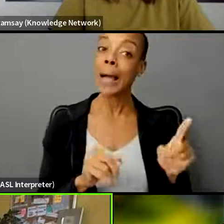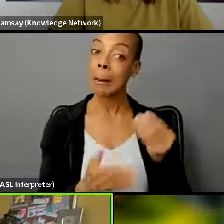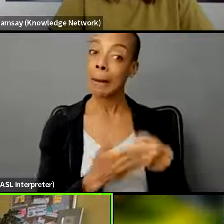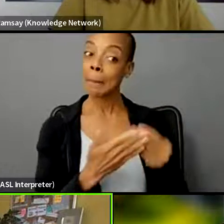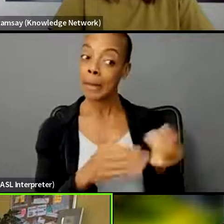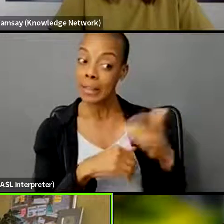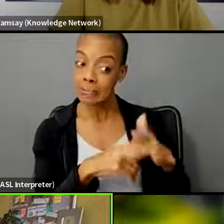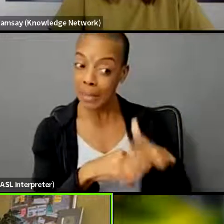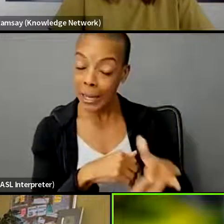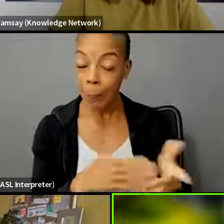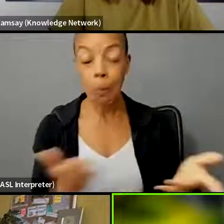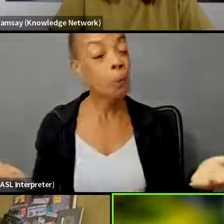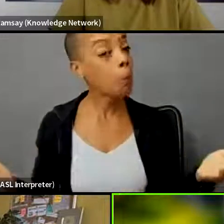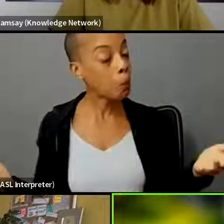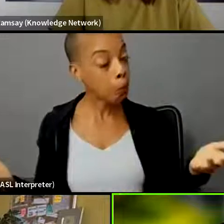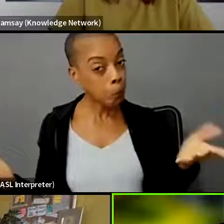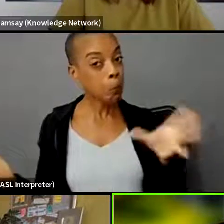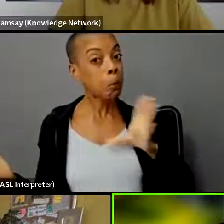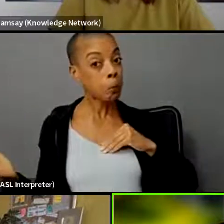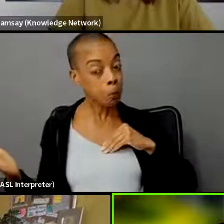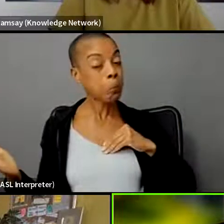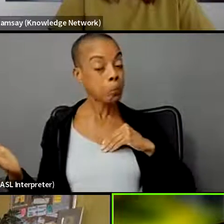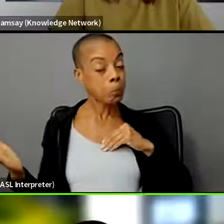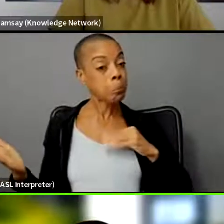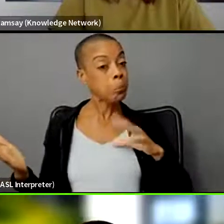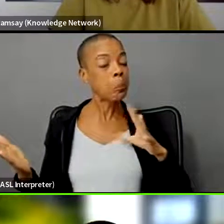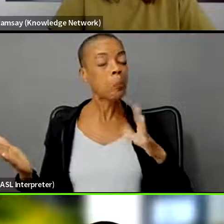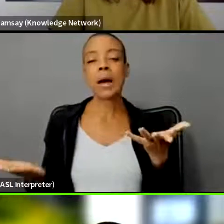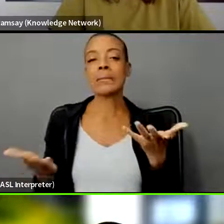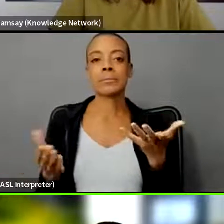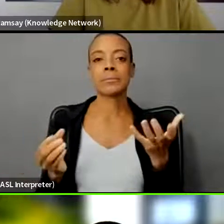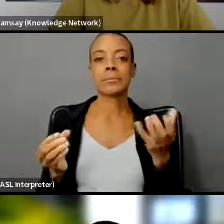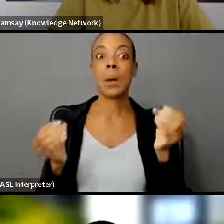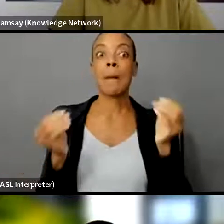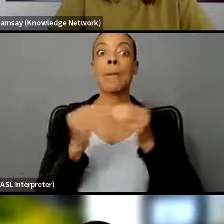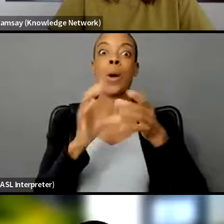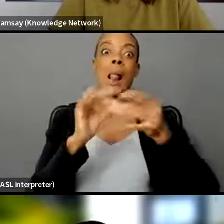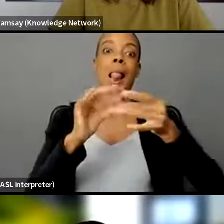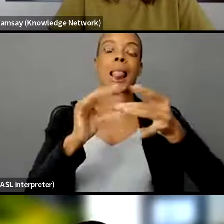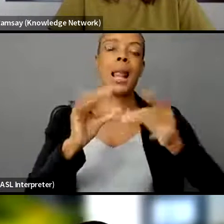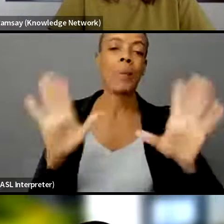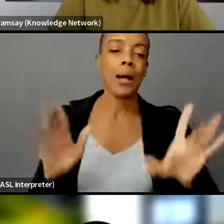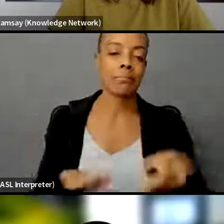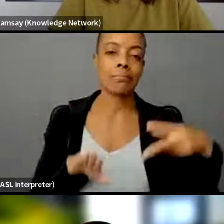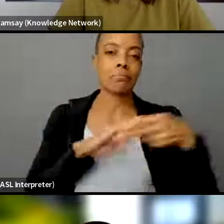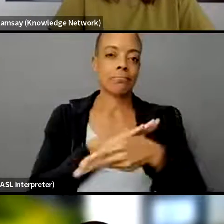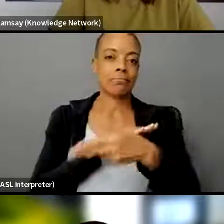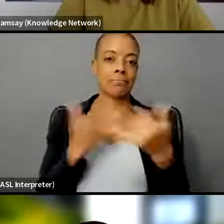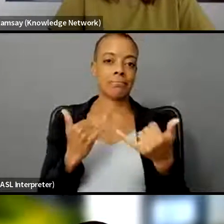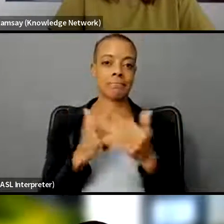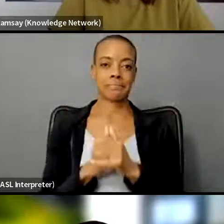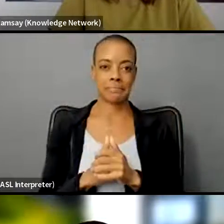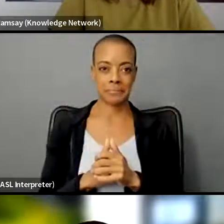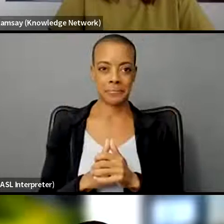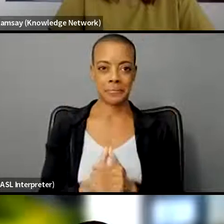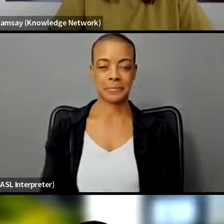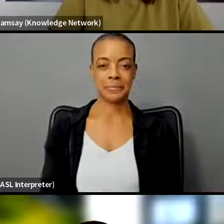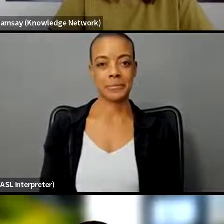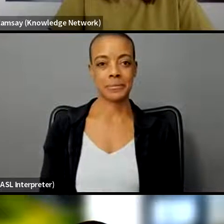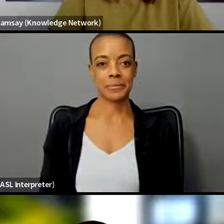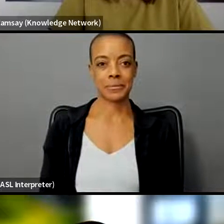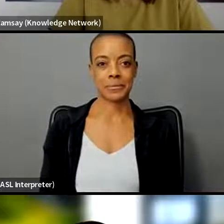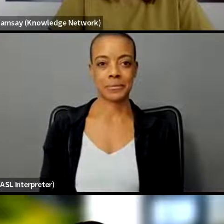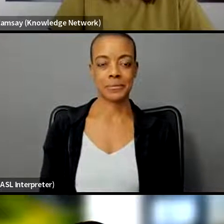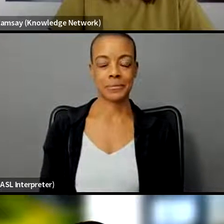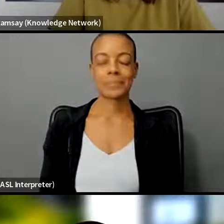Um, got tons more to say, but I'll leave it there for now. Okay, so safe to assume we aren't expecting a sort